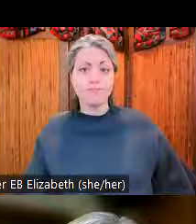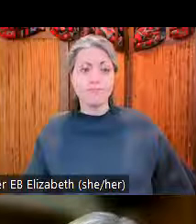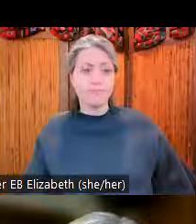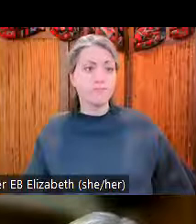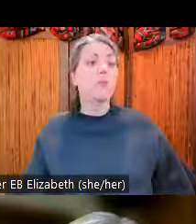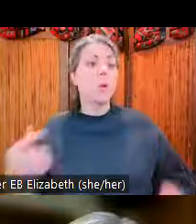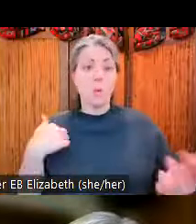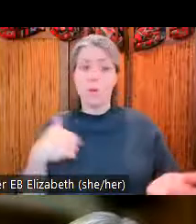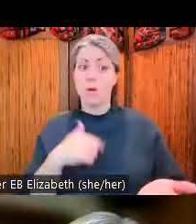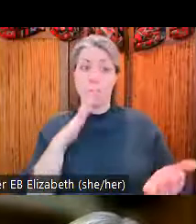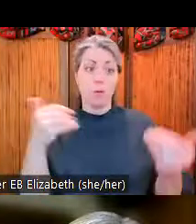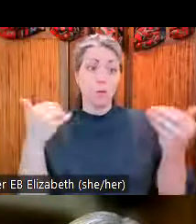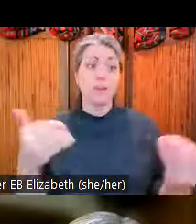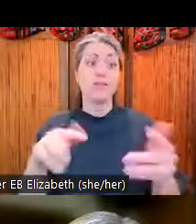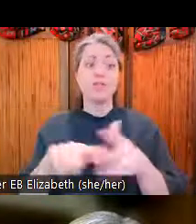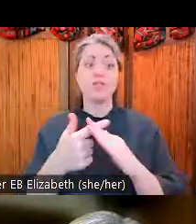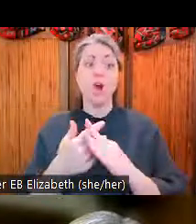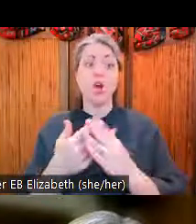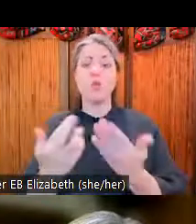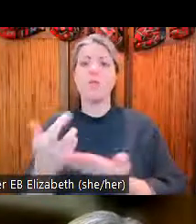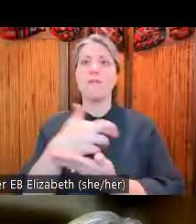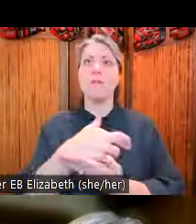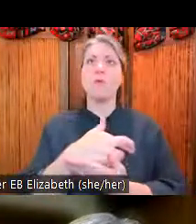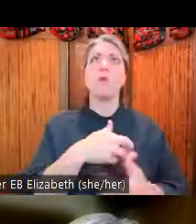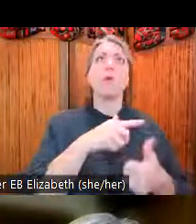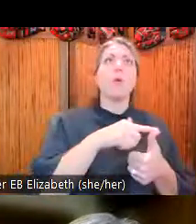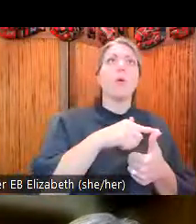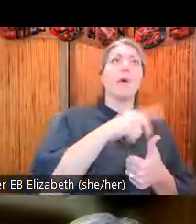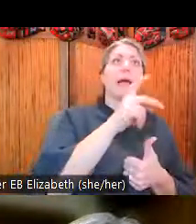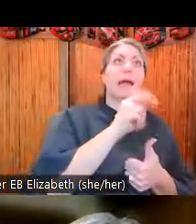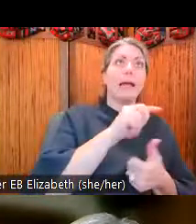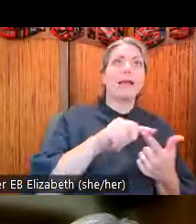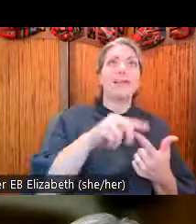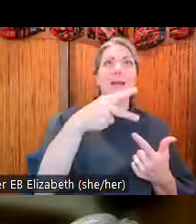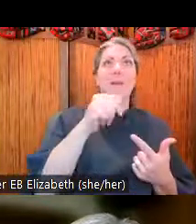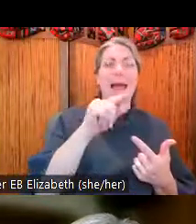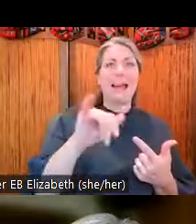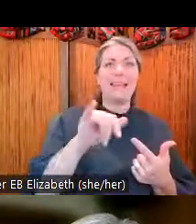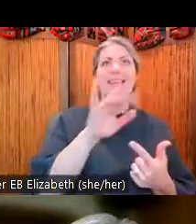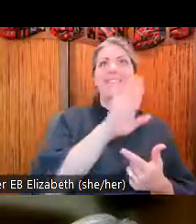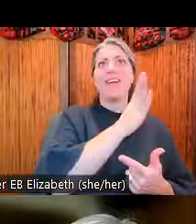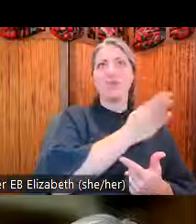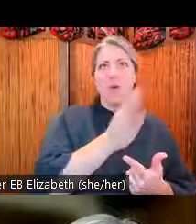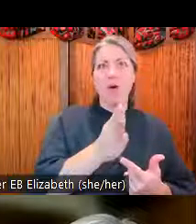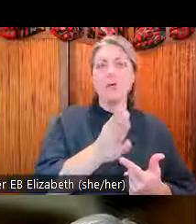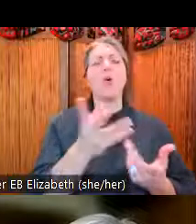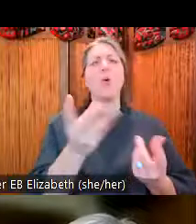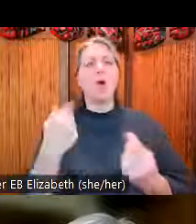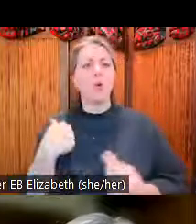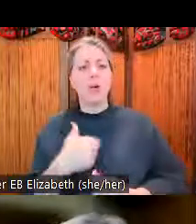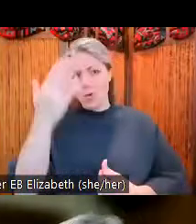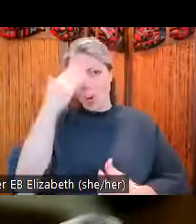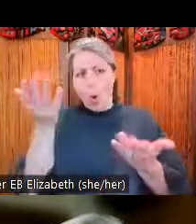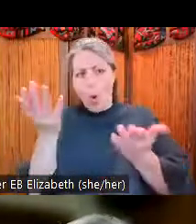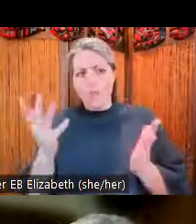what we heard from both Patty and Ken. So what do we know about ADHD and kids with autism?